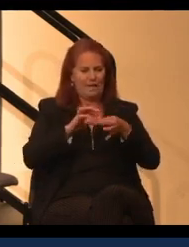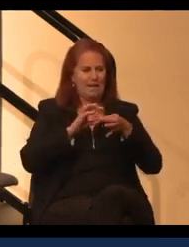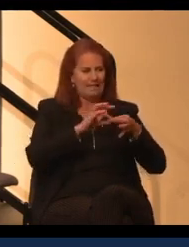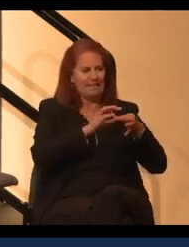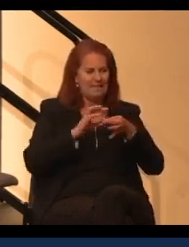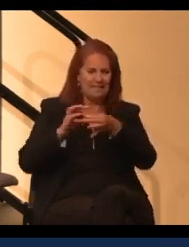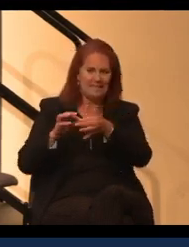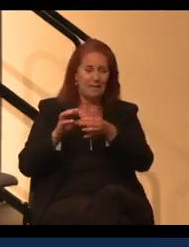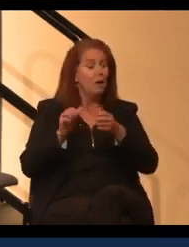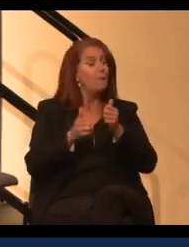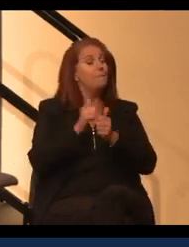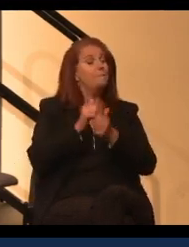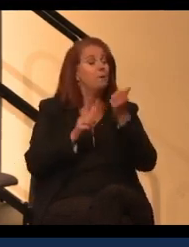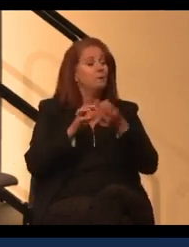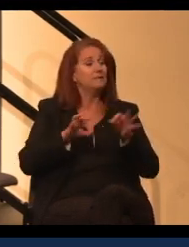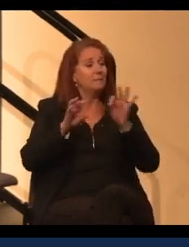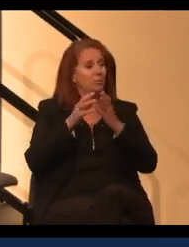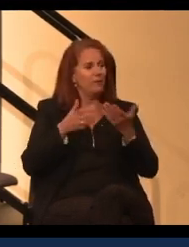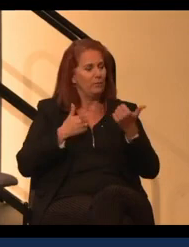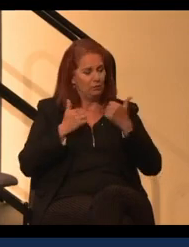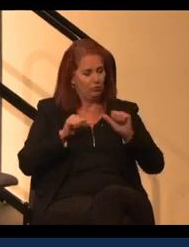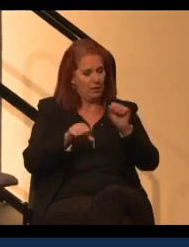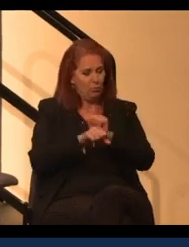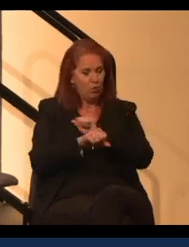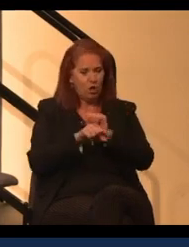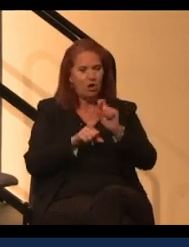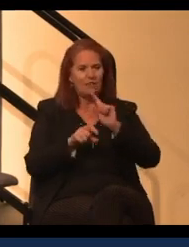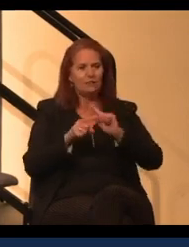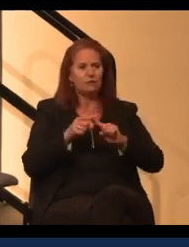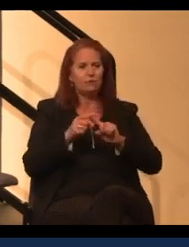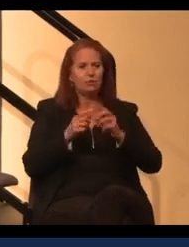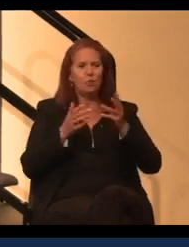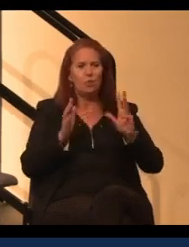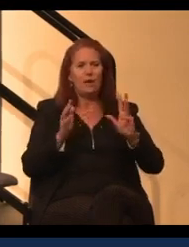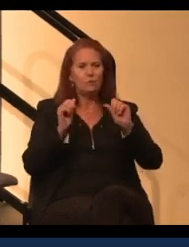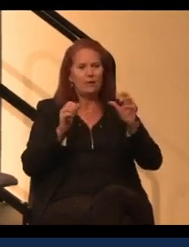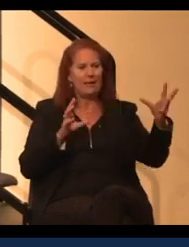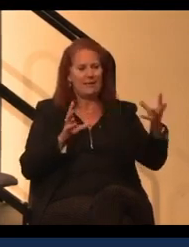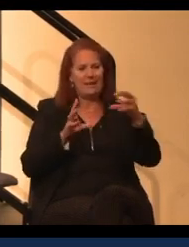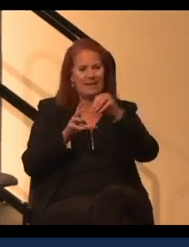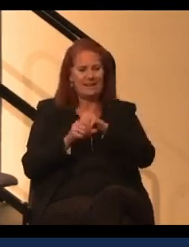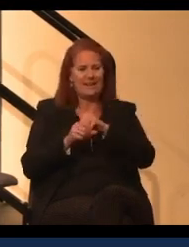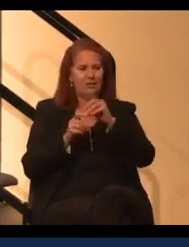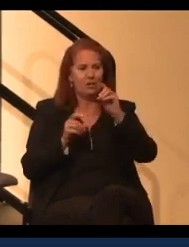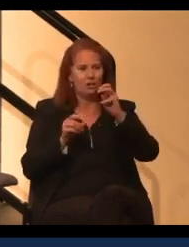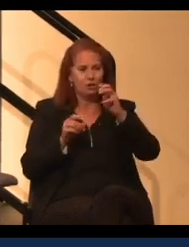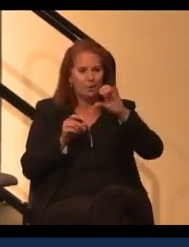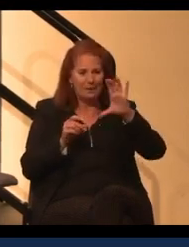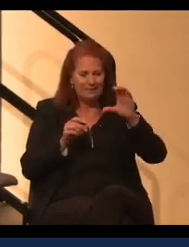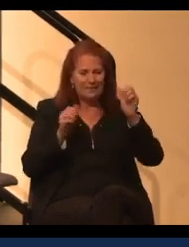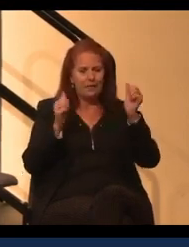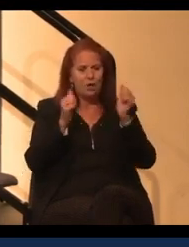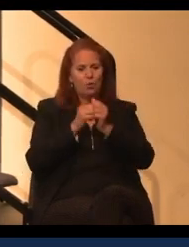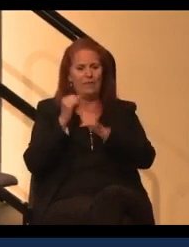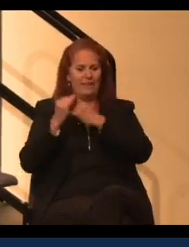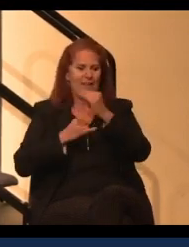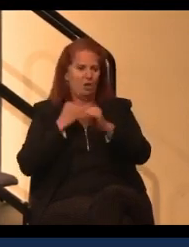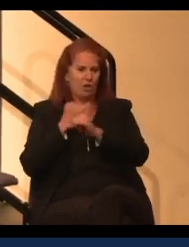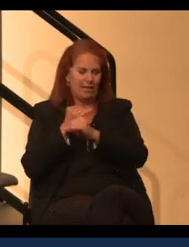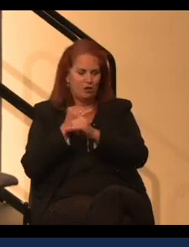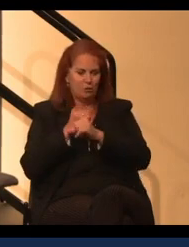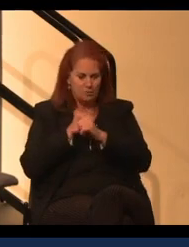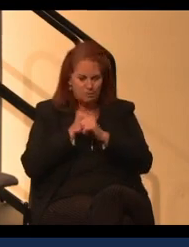the most important thing that we've been trying to work on is to ways that we can engage the domestics with the